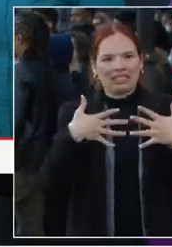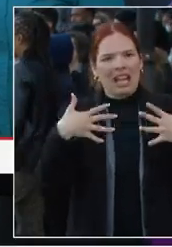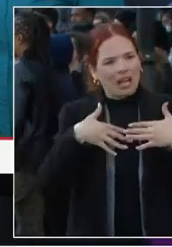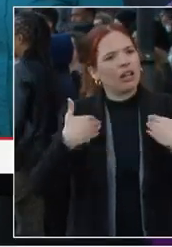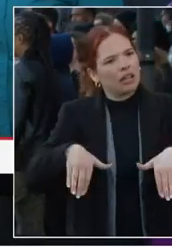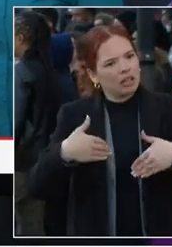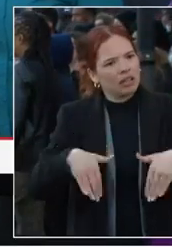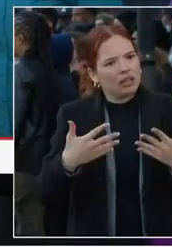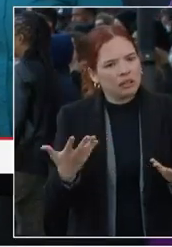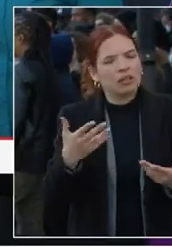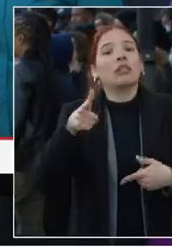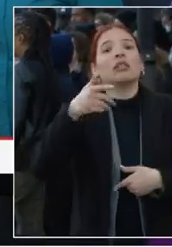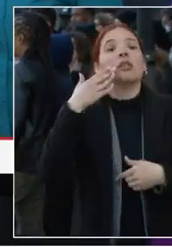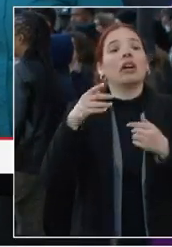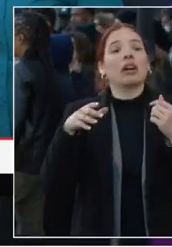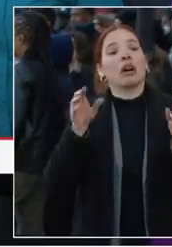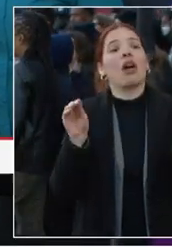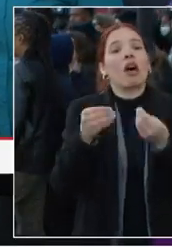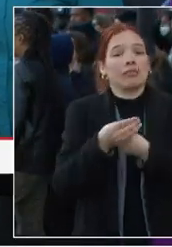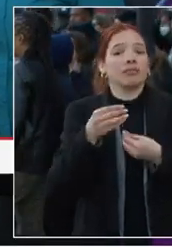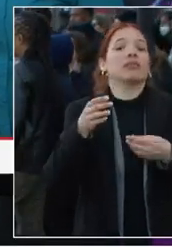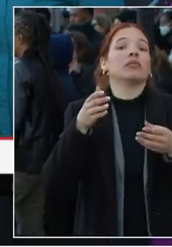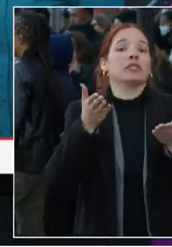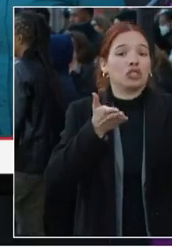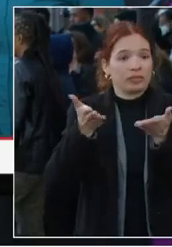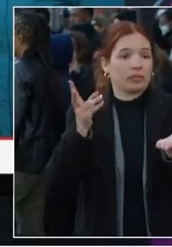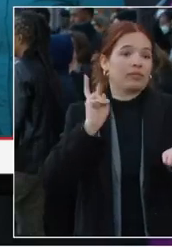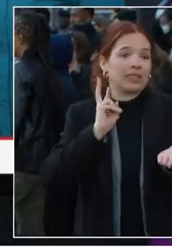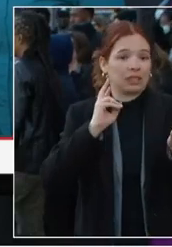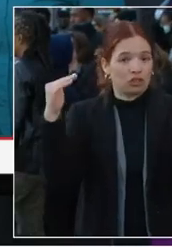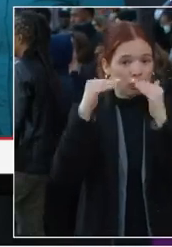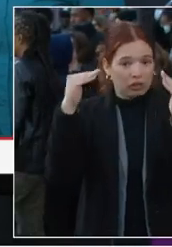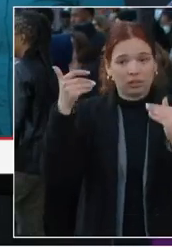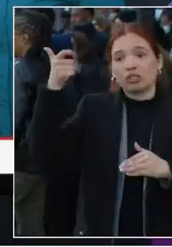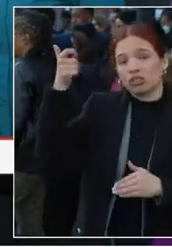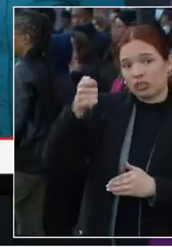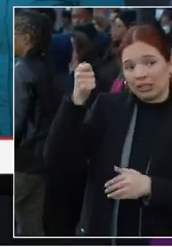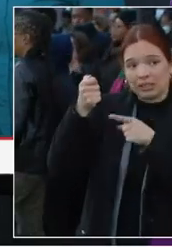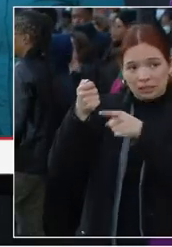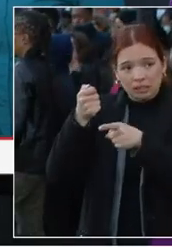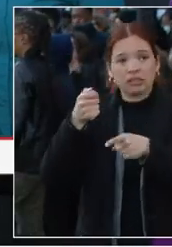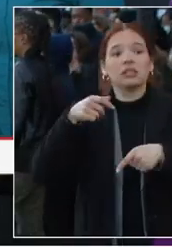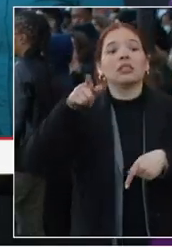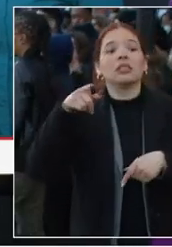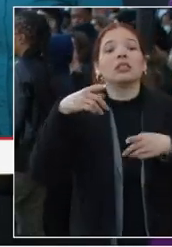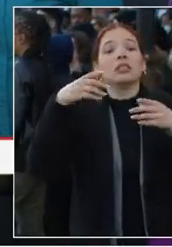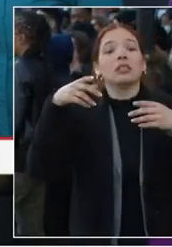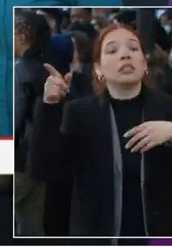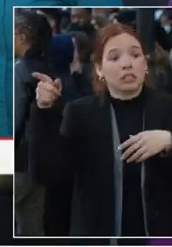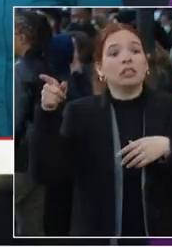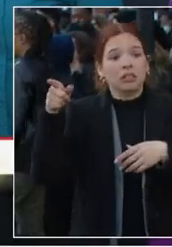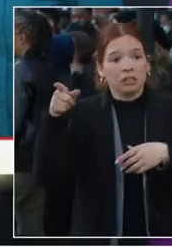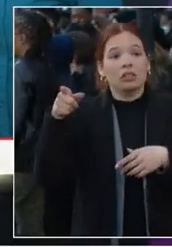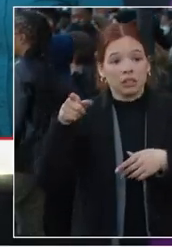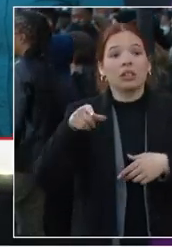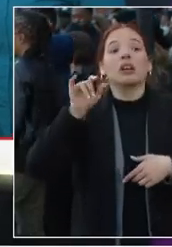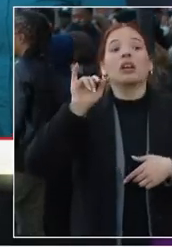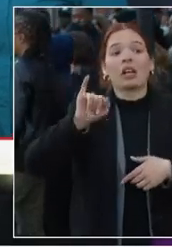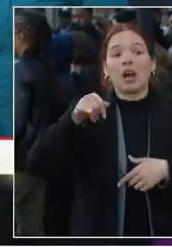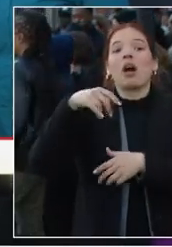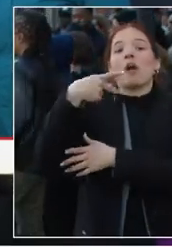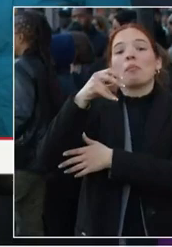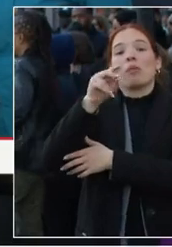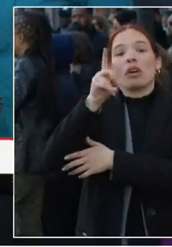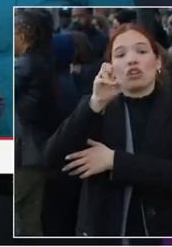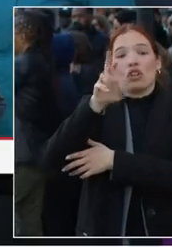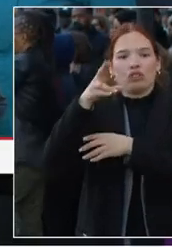of the Office of Victim Services and Justice Grants, Director Jennifer Porter. And OVSJG has